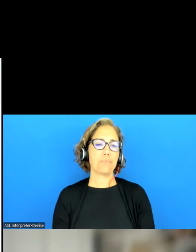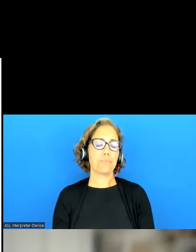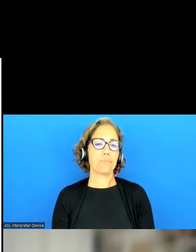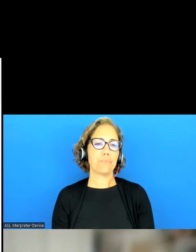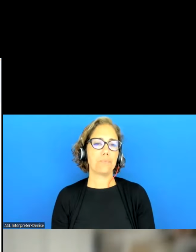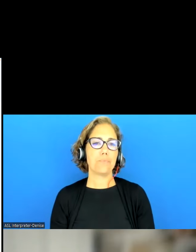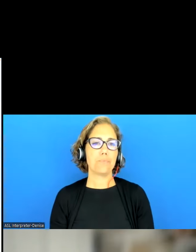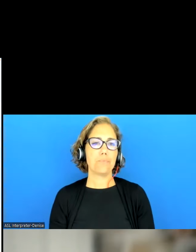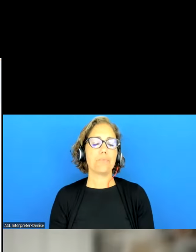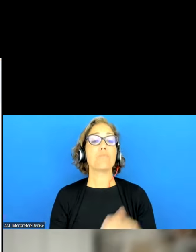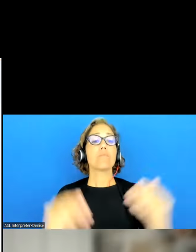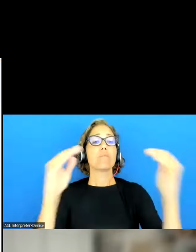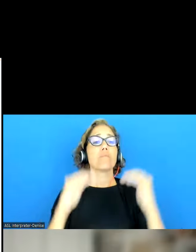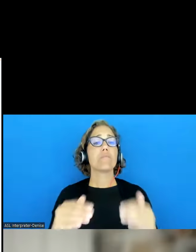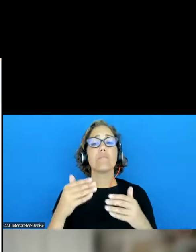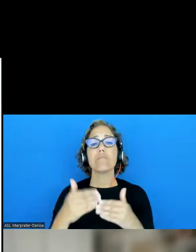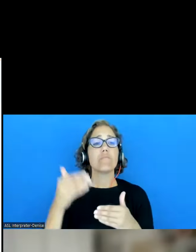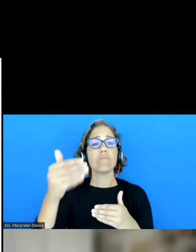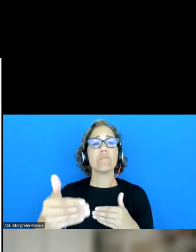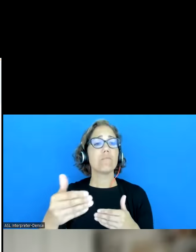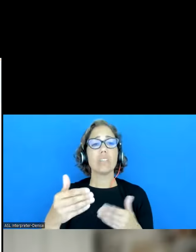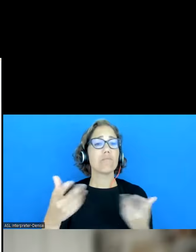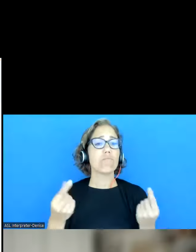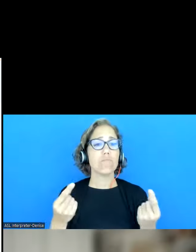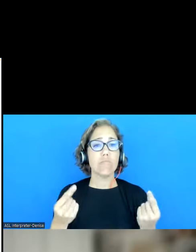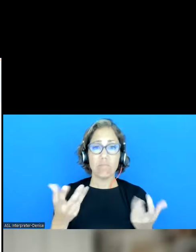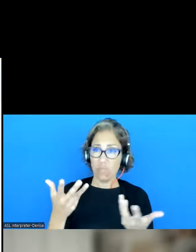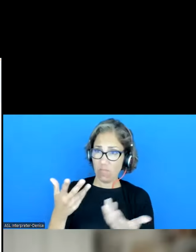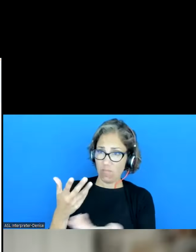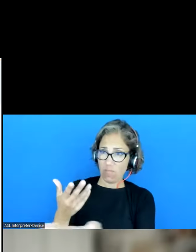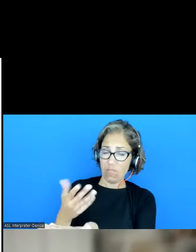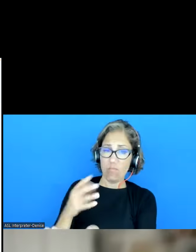In terms of next step, Jeff, do you wanna cover this?